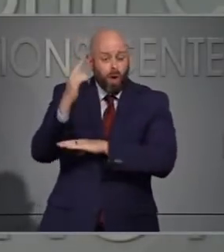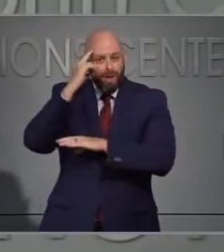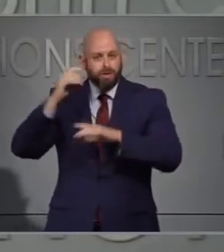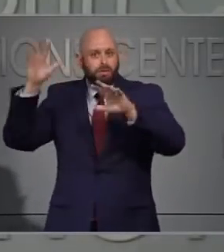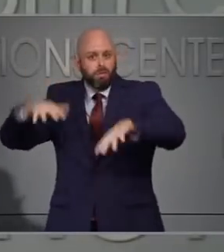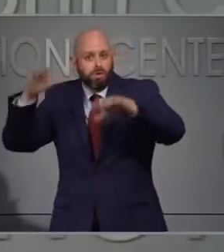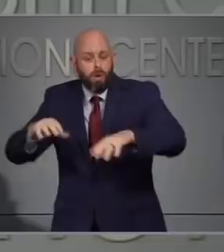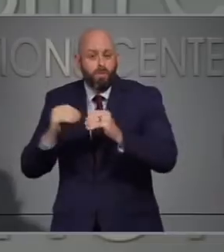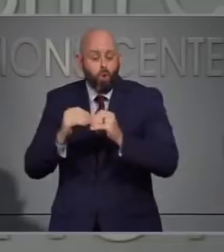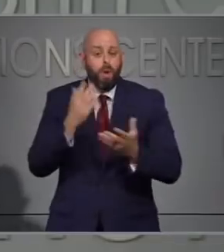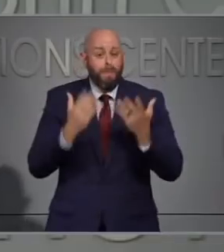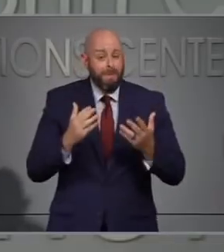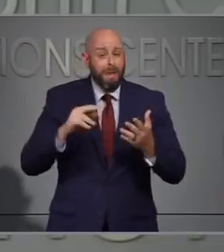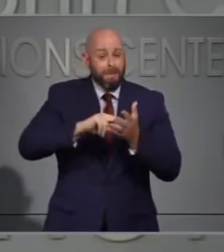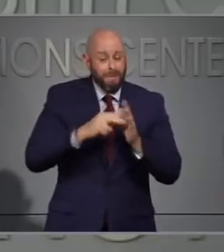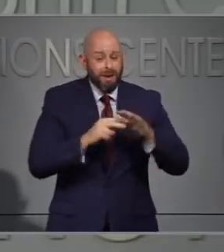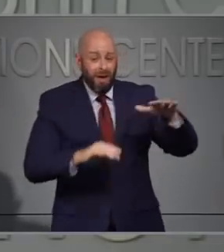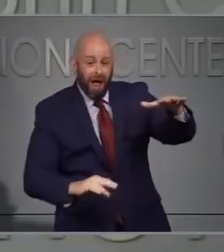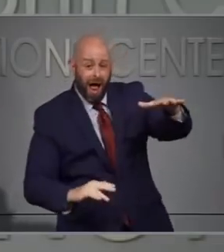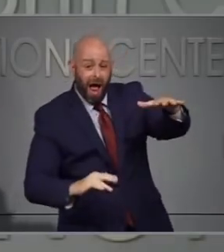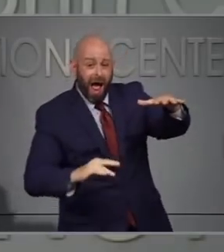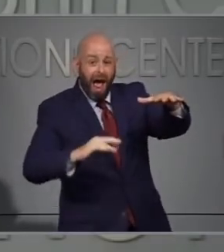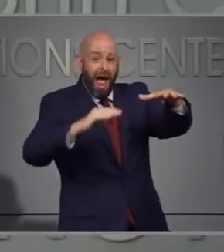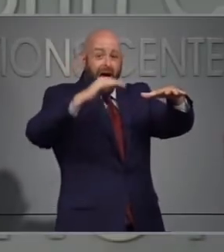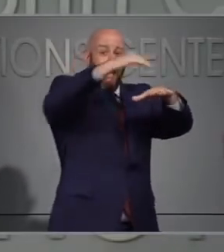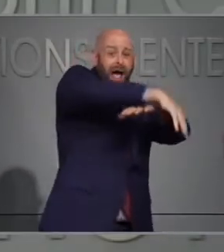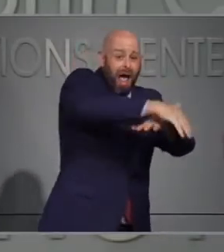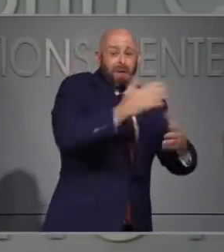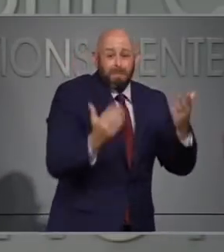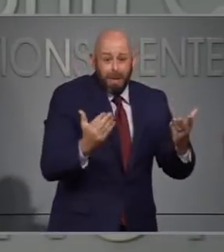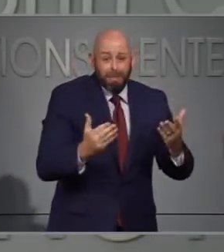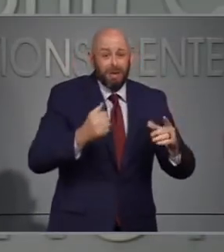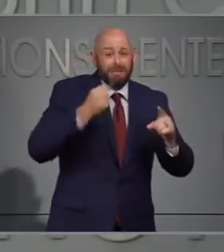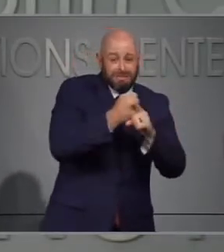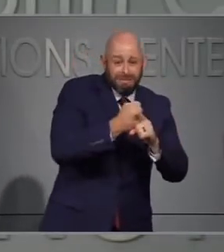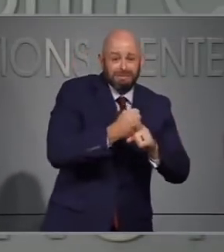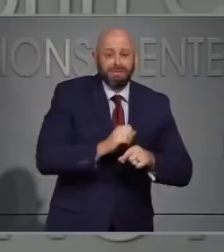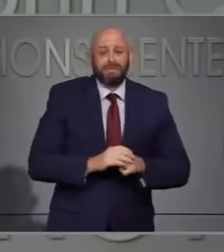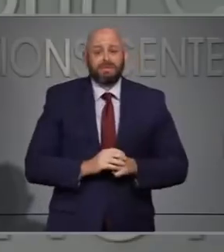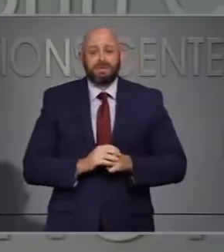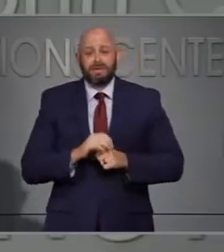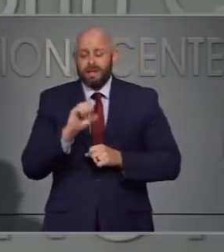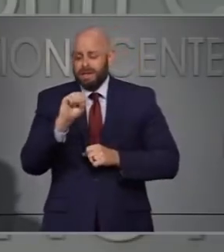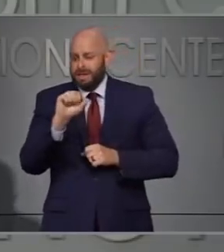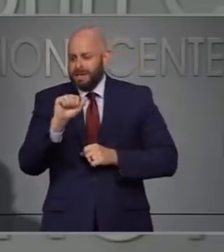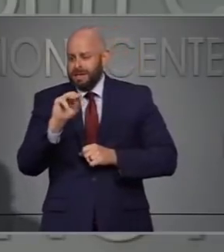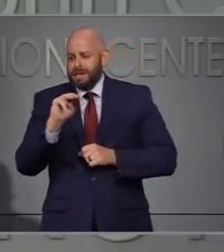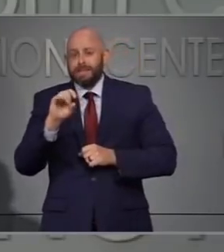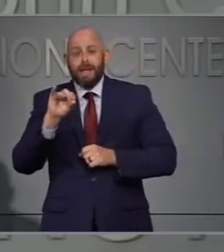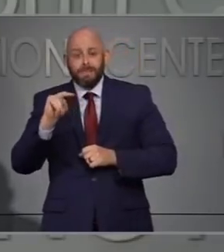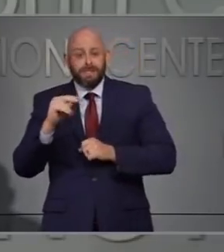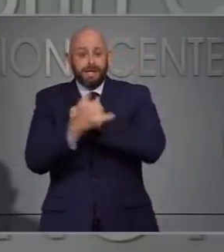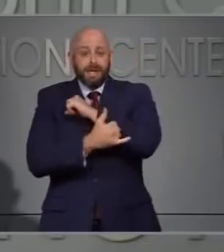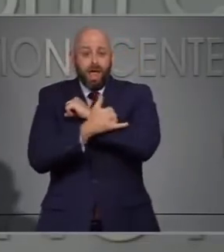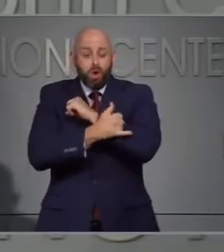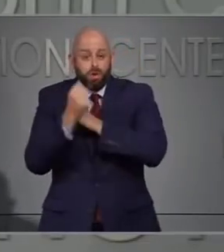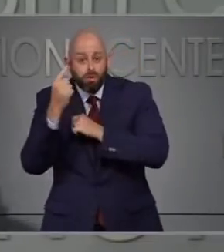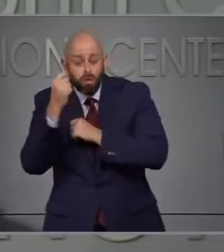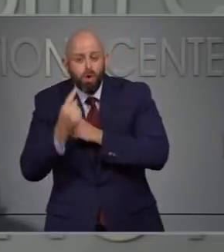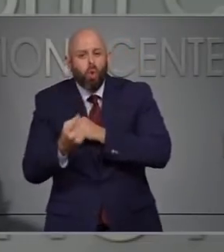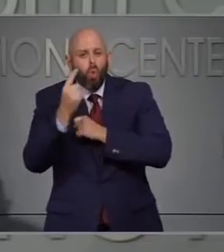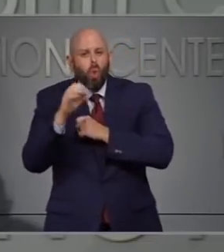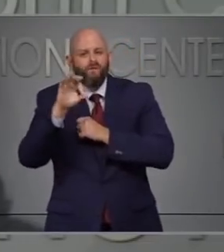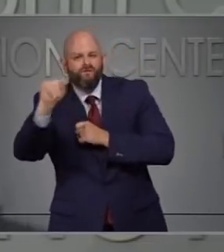flash flooding in areas that are already saturated. Sampson County is also recovering after nearly a foot of